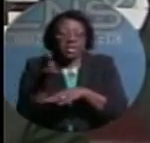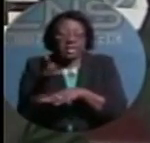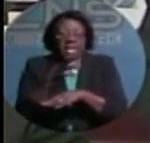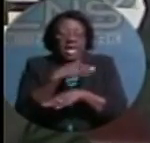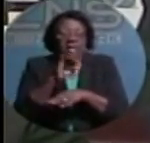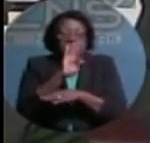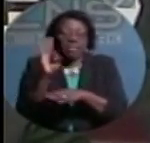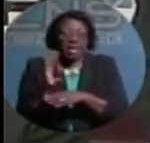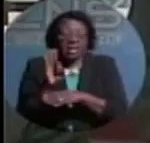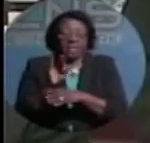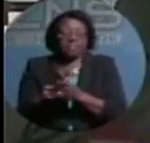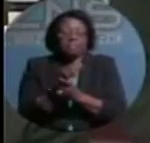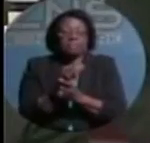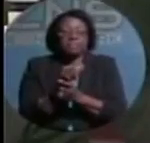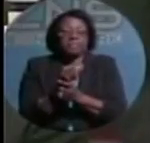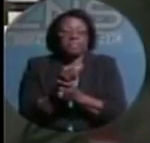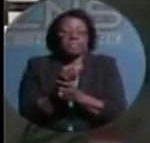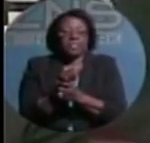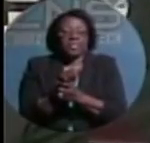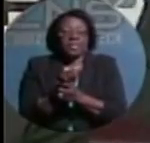Friday.